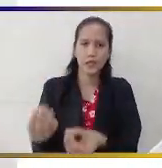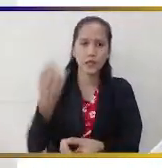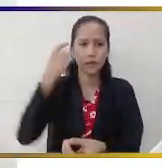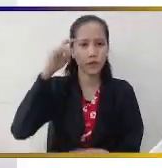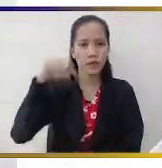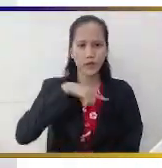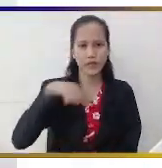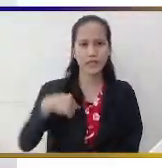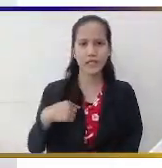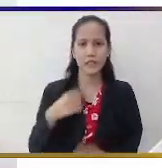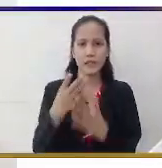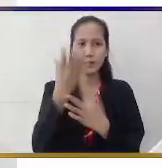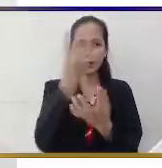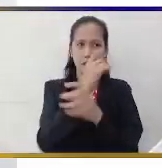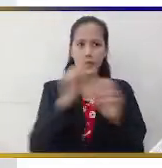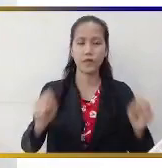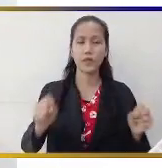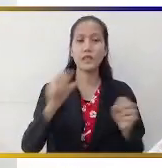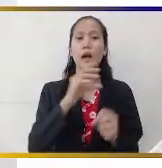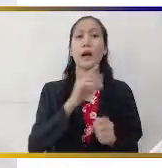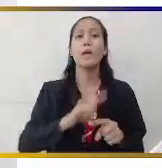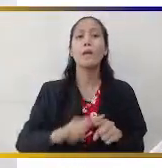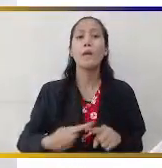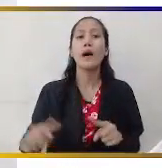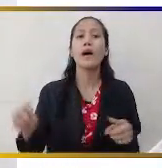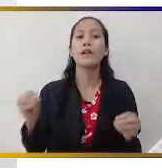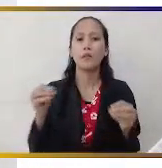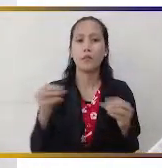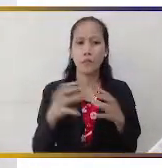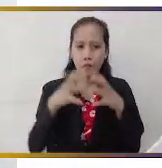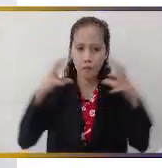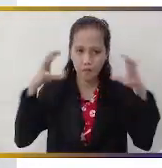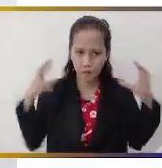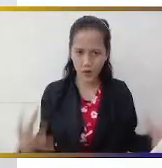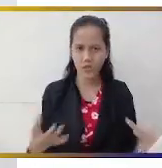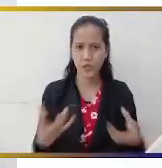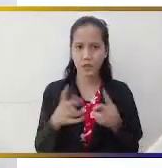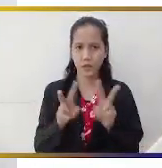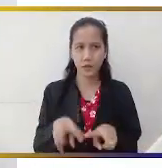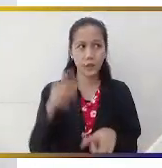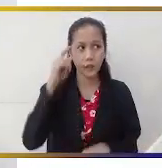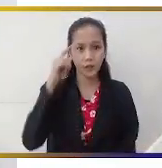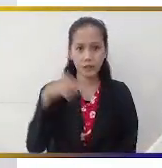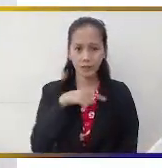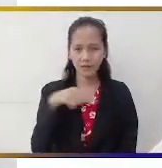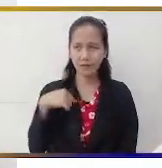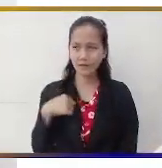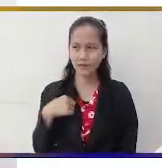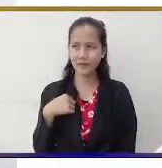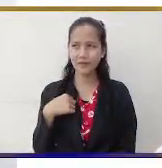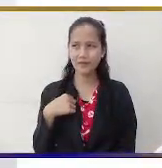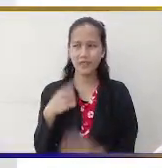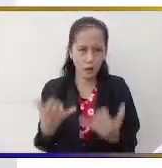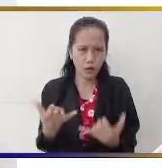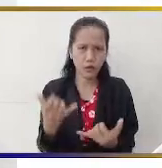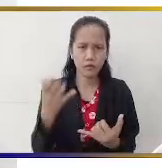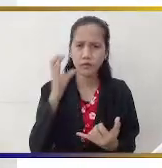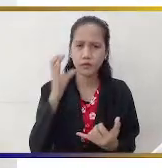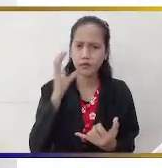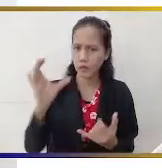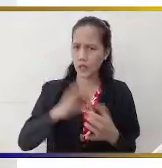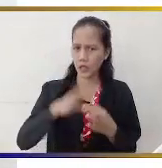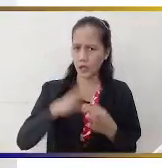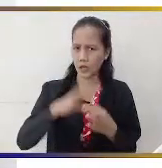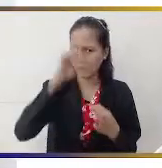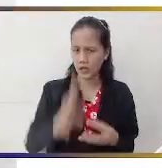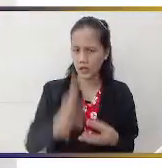they're making tens of thousands, even millions of dollars right now. Why? They're sucking